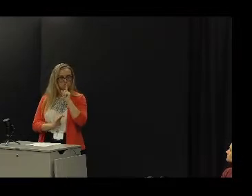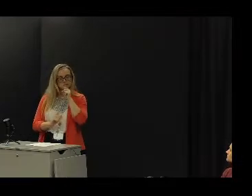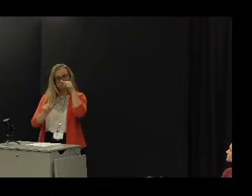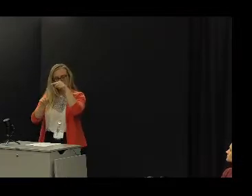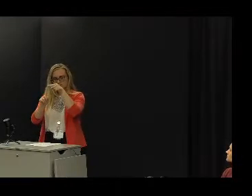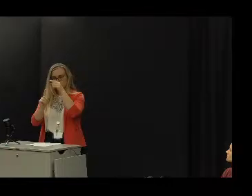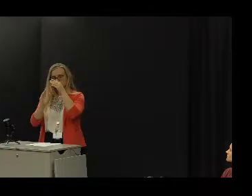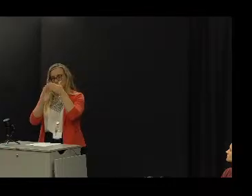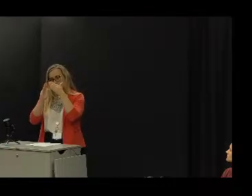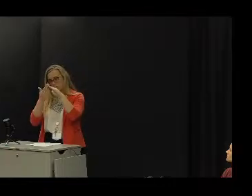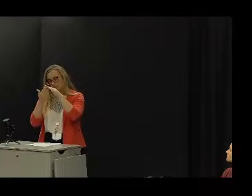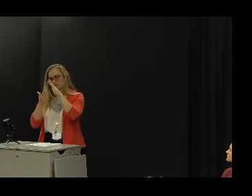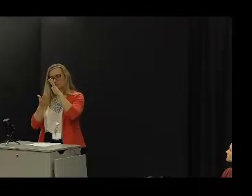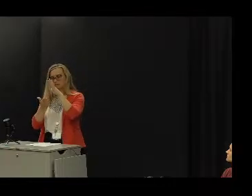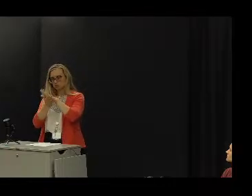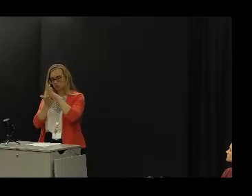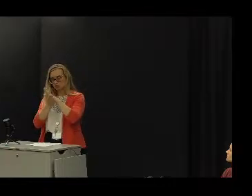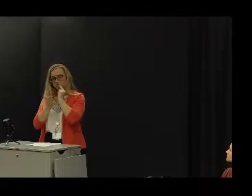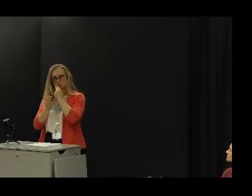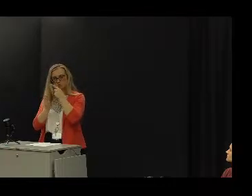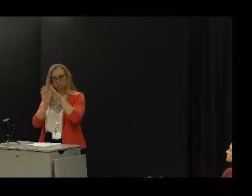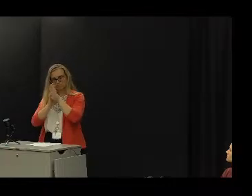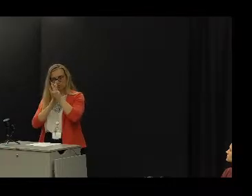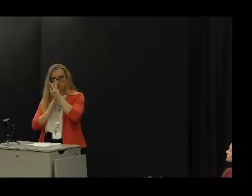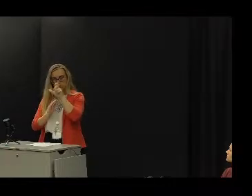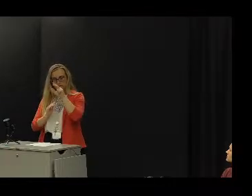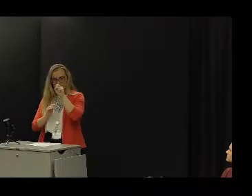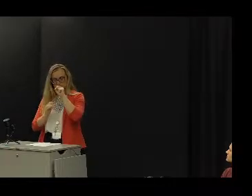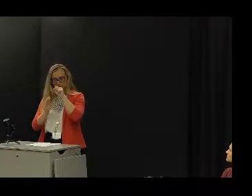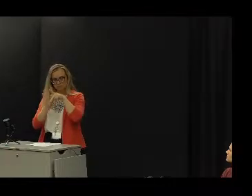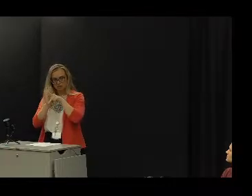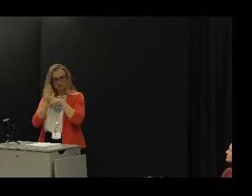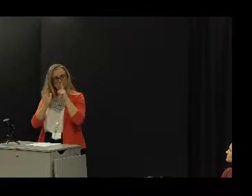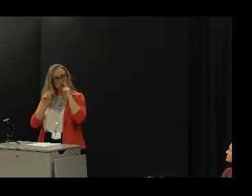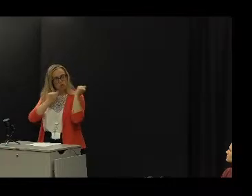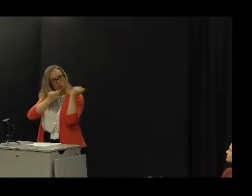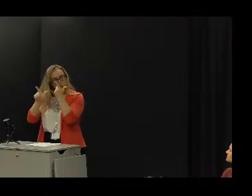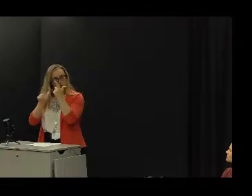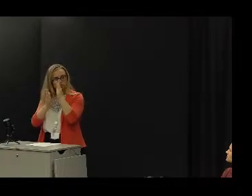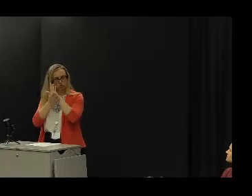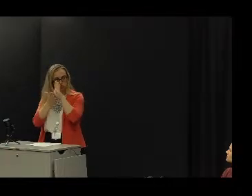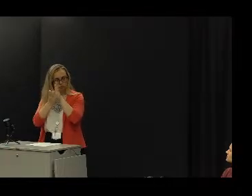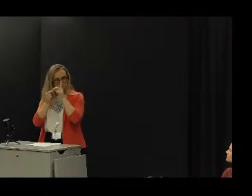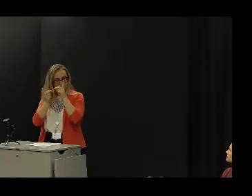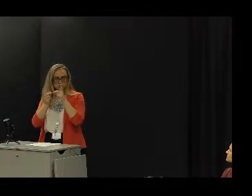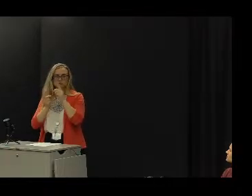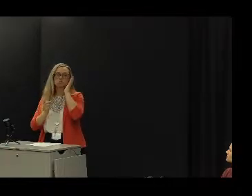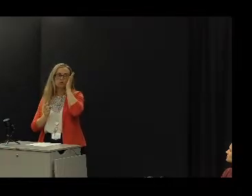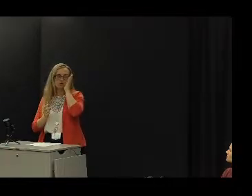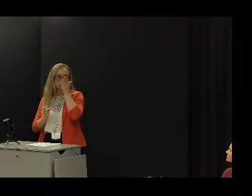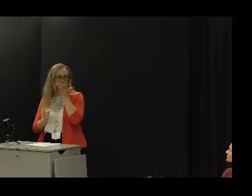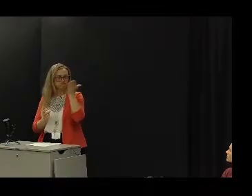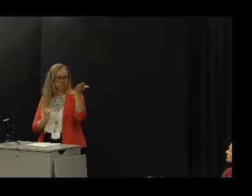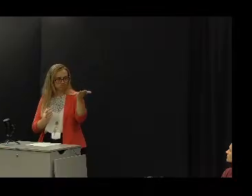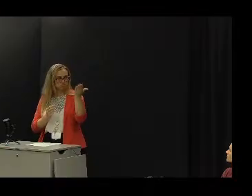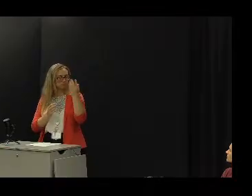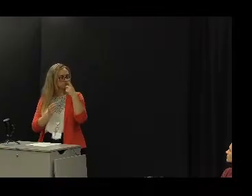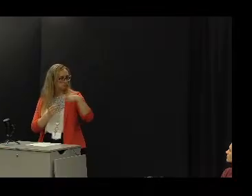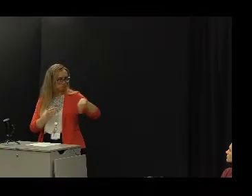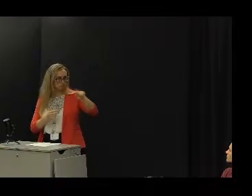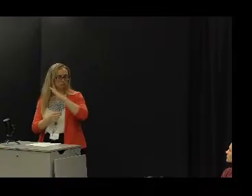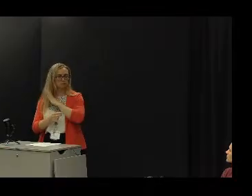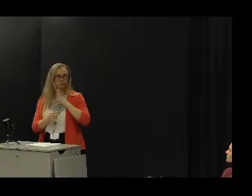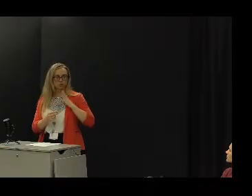policy, so that way we can have something more community involvement, a wellness policy that can apply for all schools and all